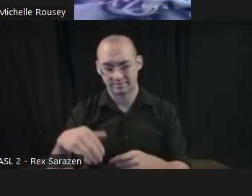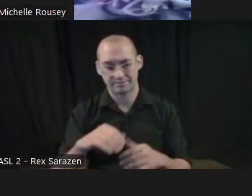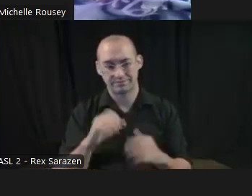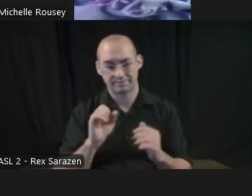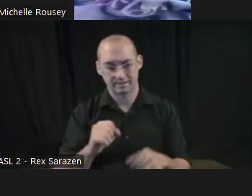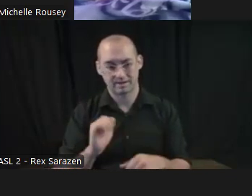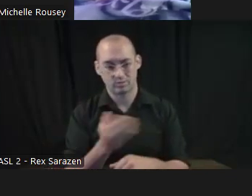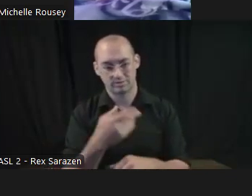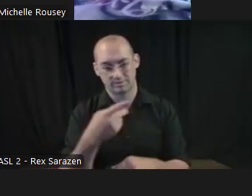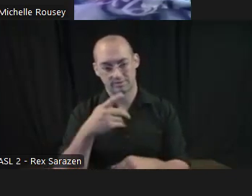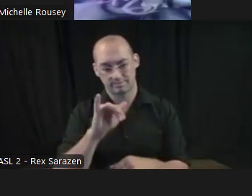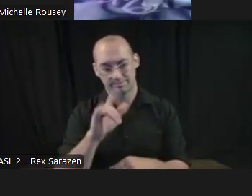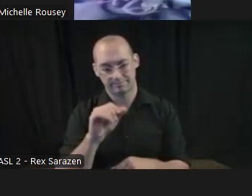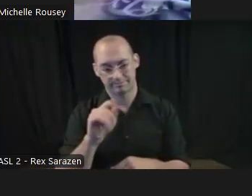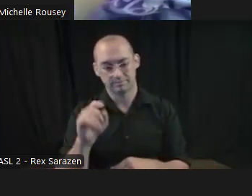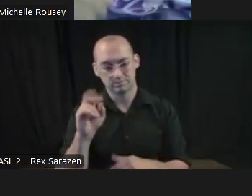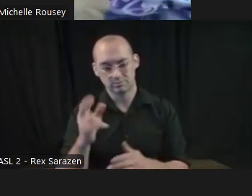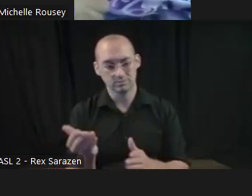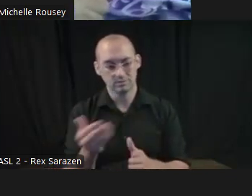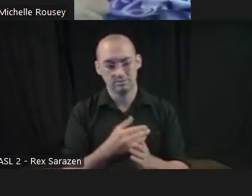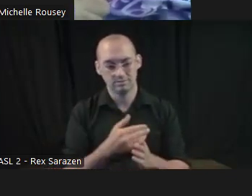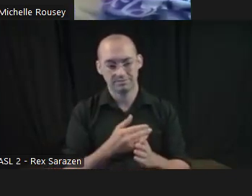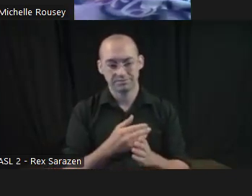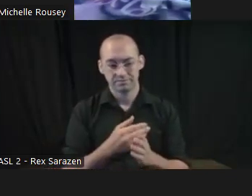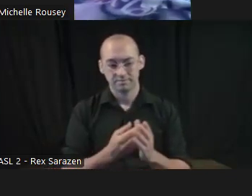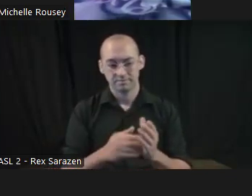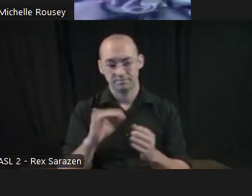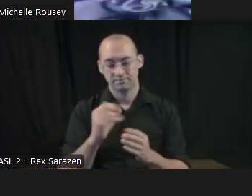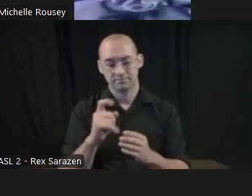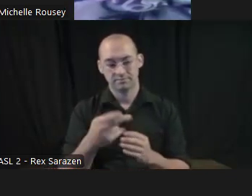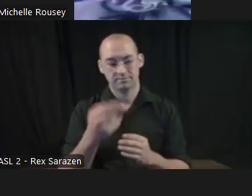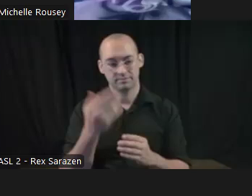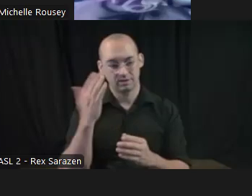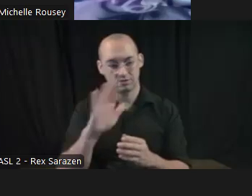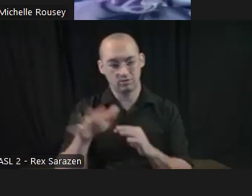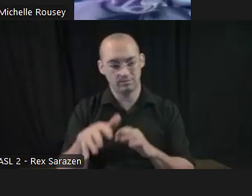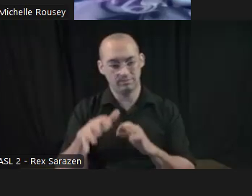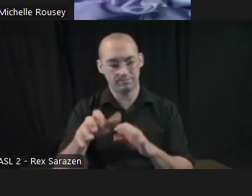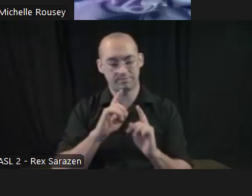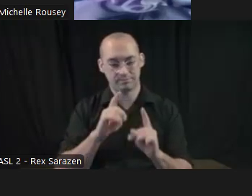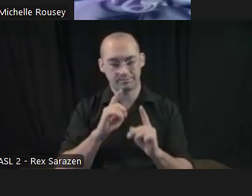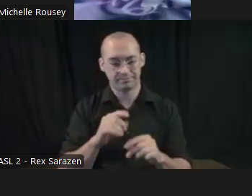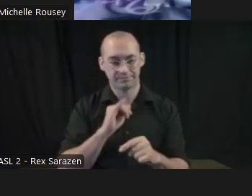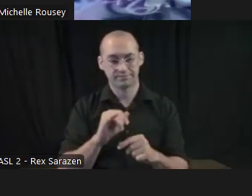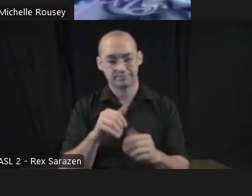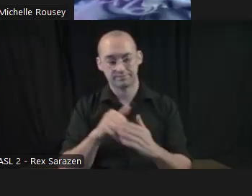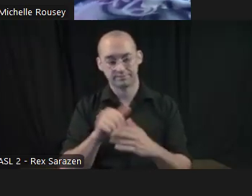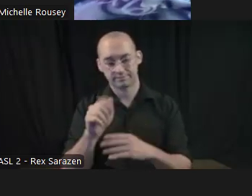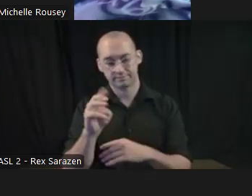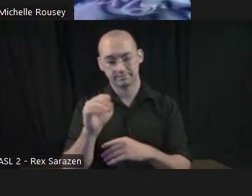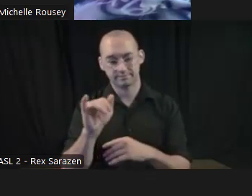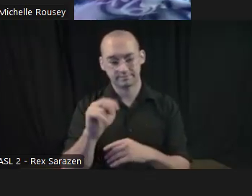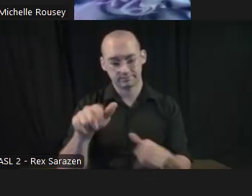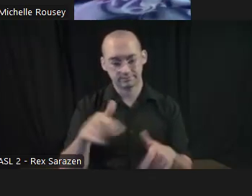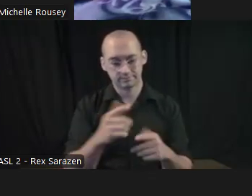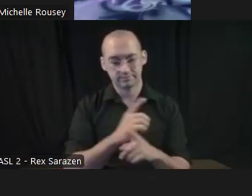can we pause? And I don't know, Joseph, I don't know what your marching orders are from the administration. You live in a different reality than I